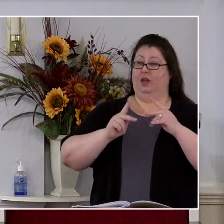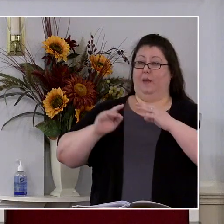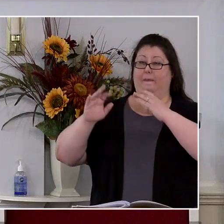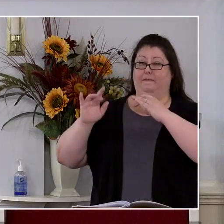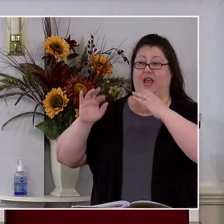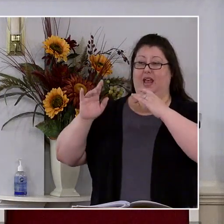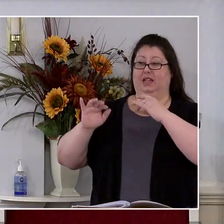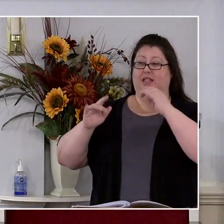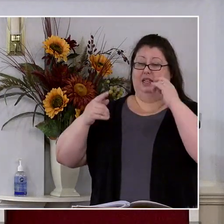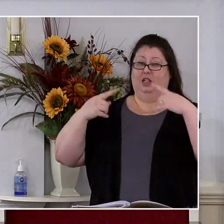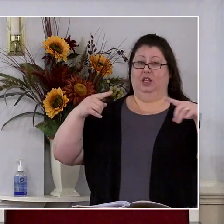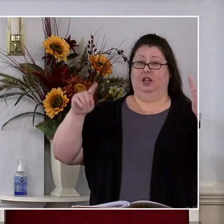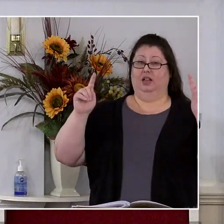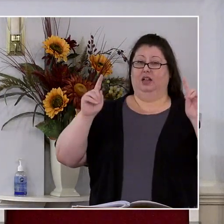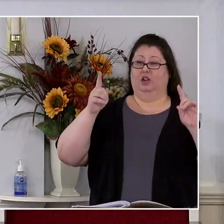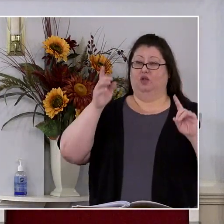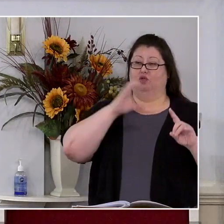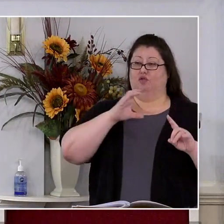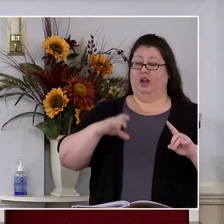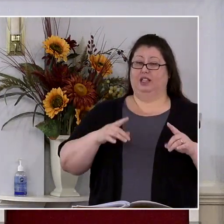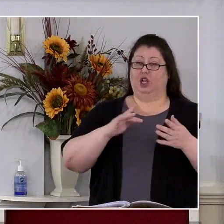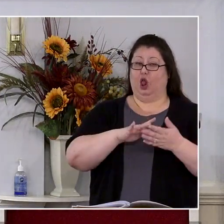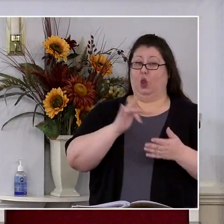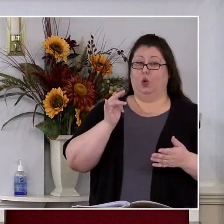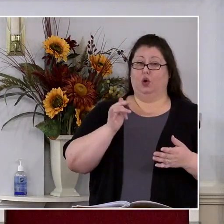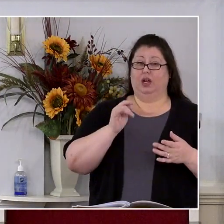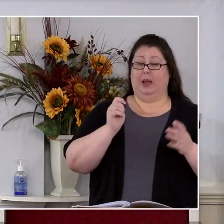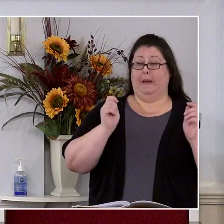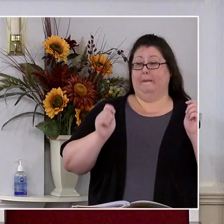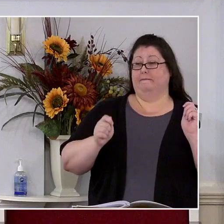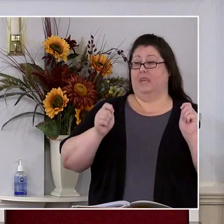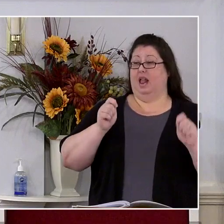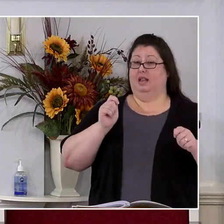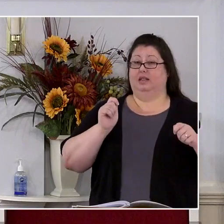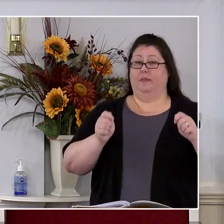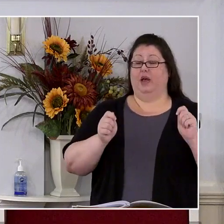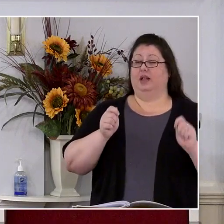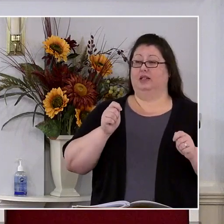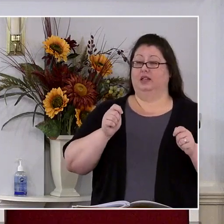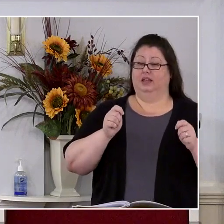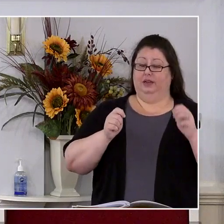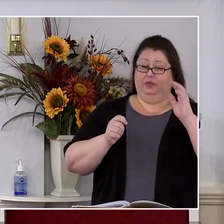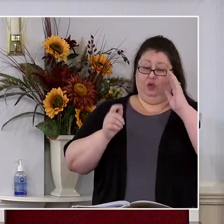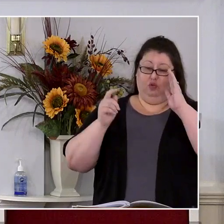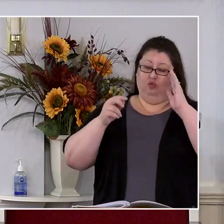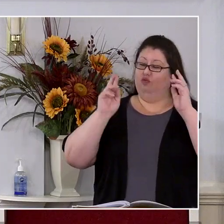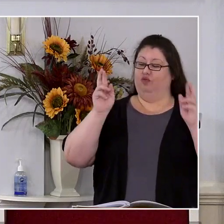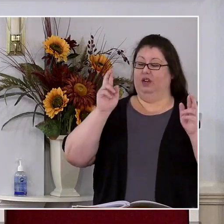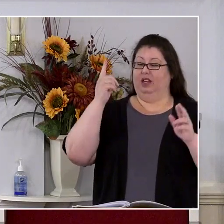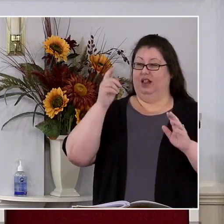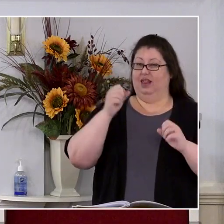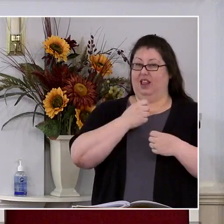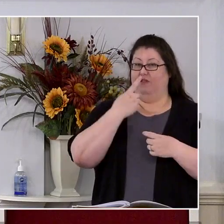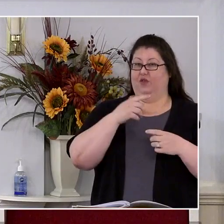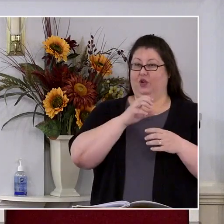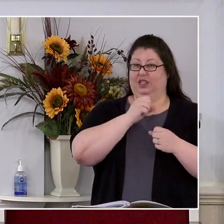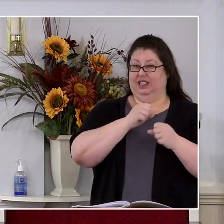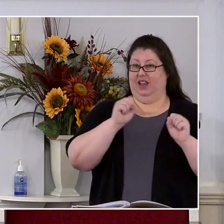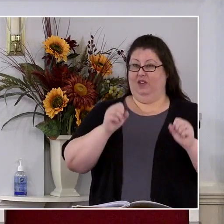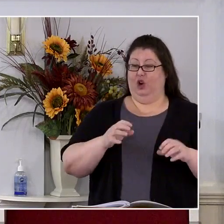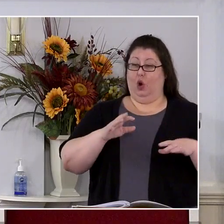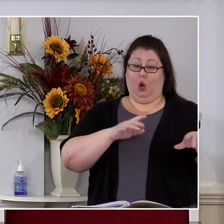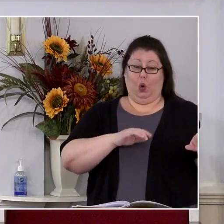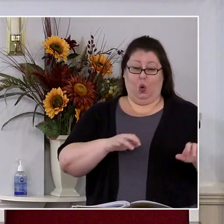sound forth Christ's glory. Handbells ring the Savior's love. Choirs,